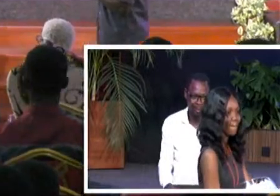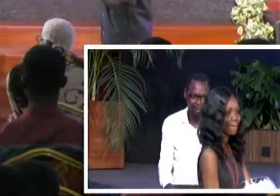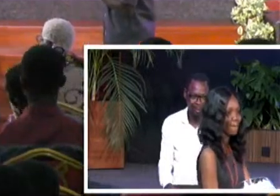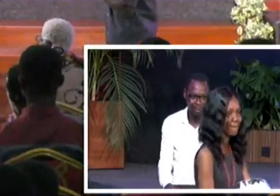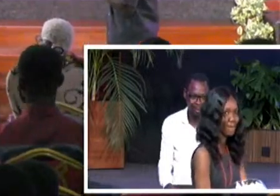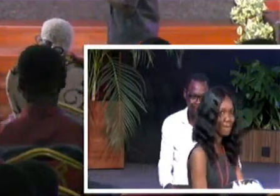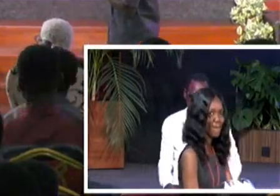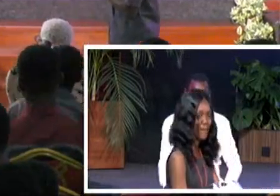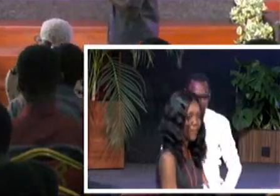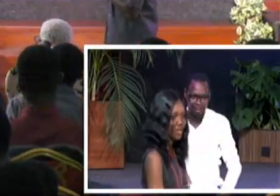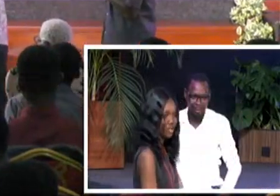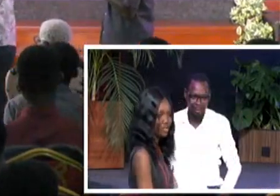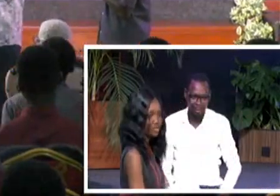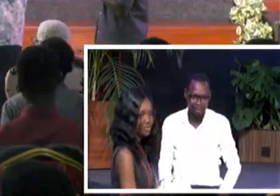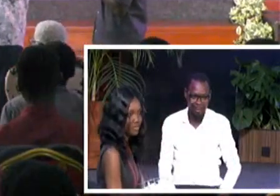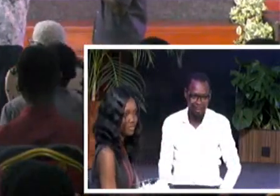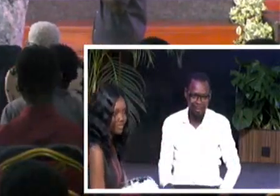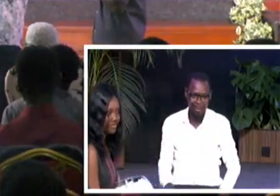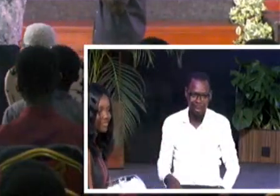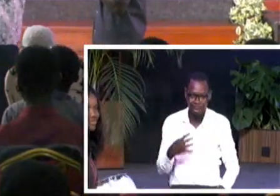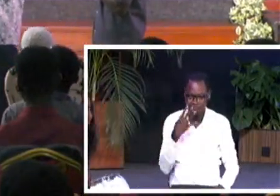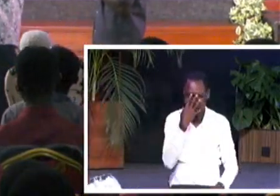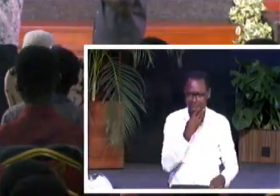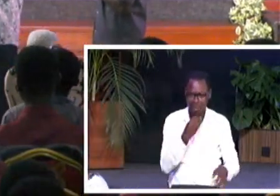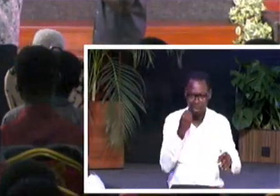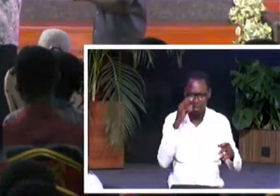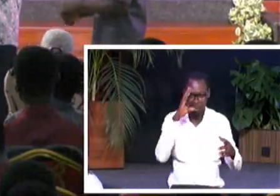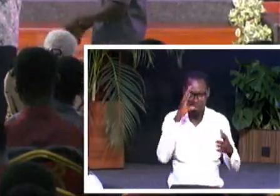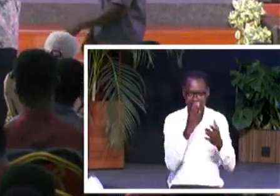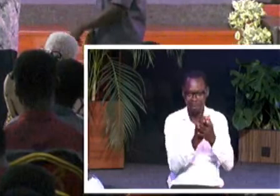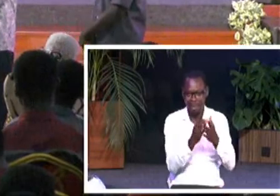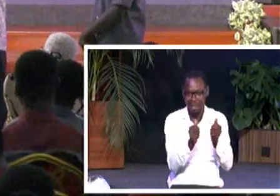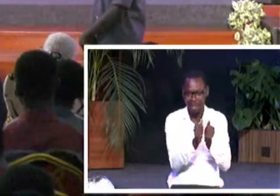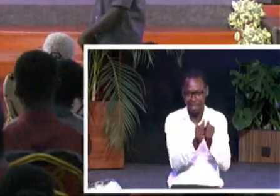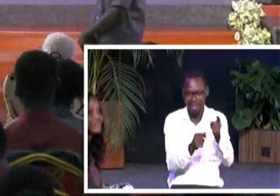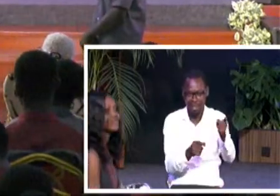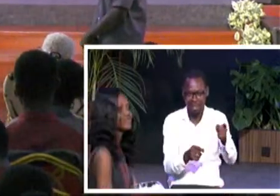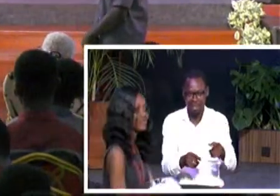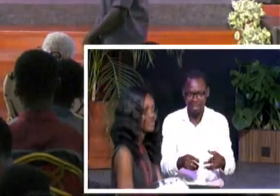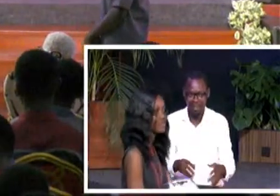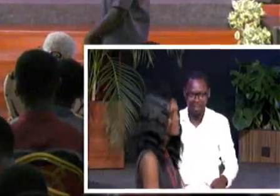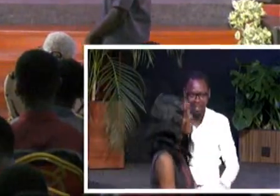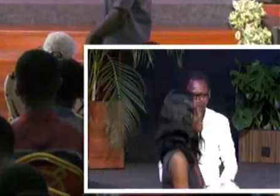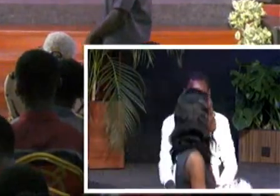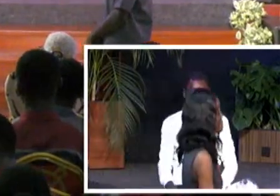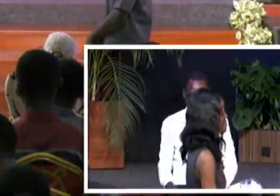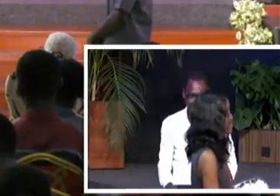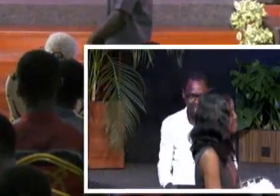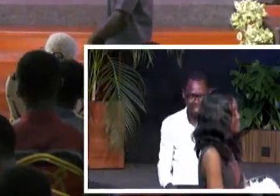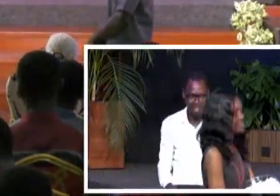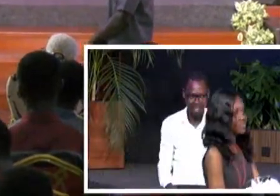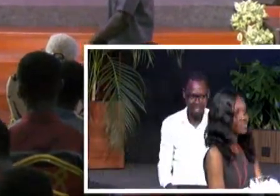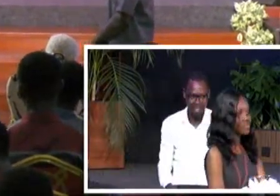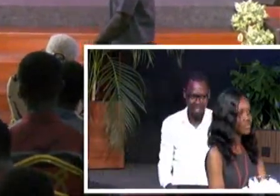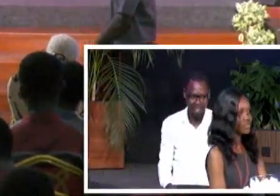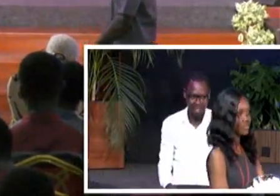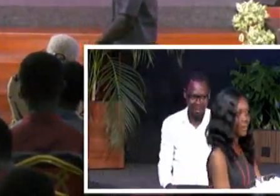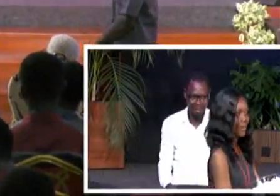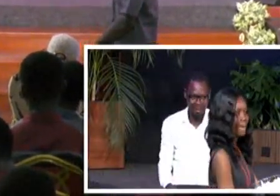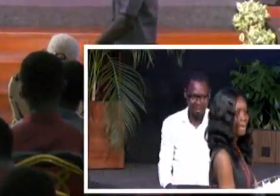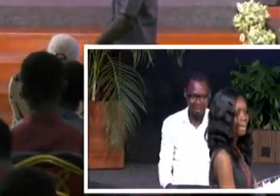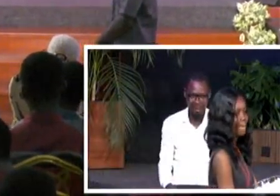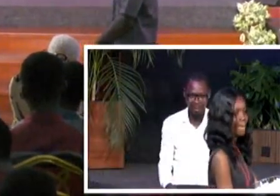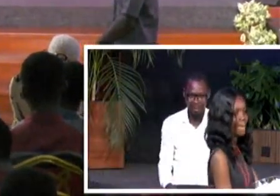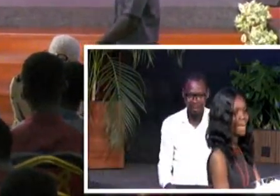picture. At least you want something. One day when you become president or she becomes UN Secretary General, you say it's your personal